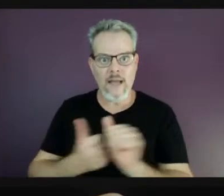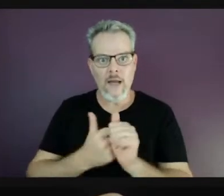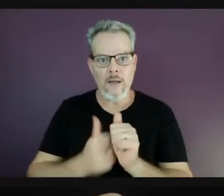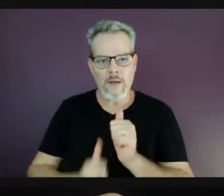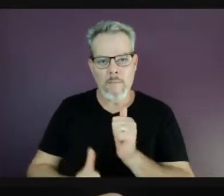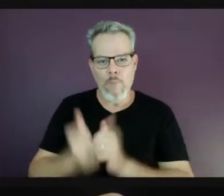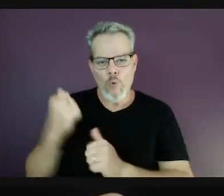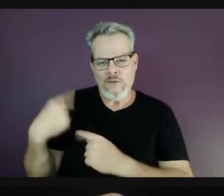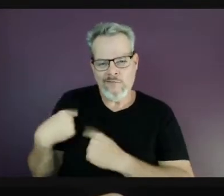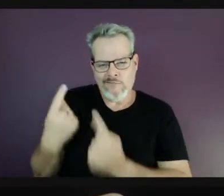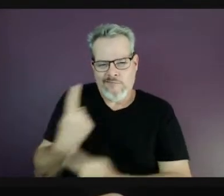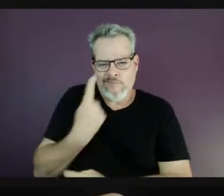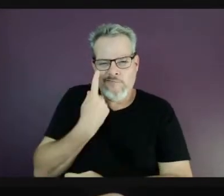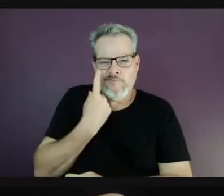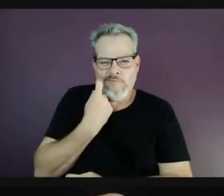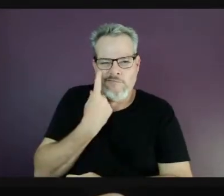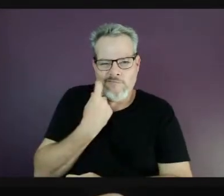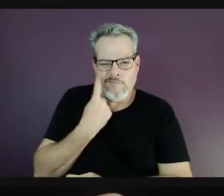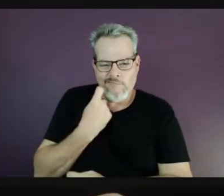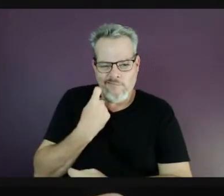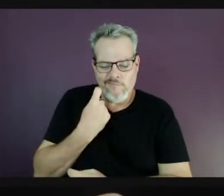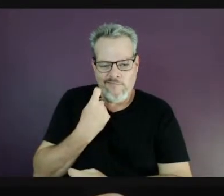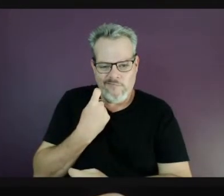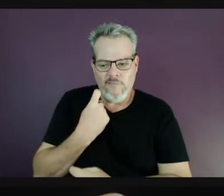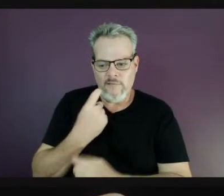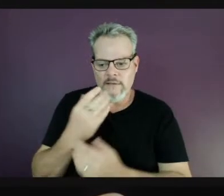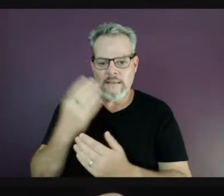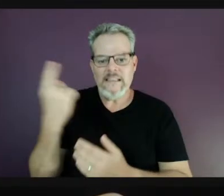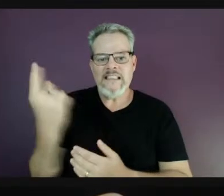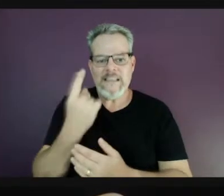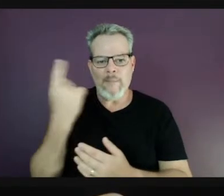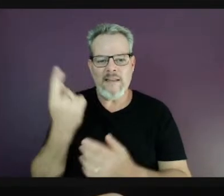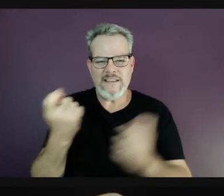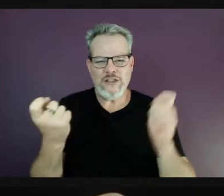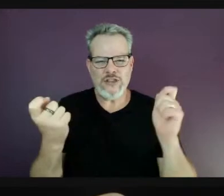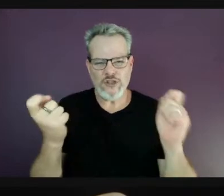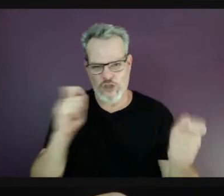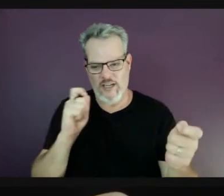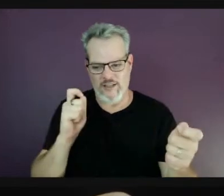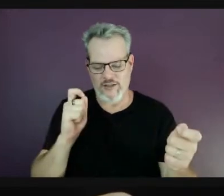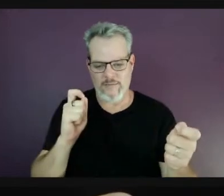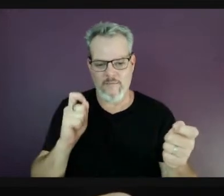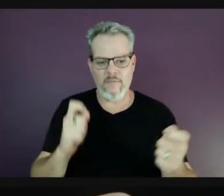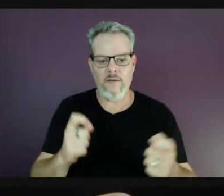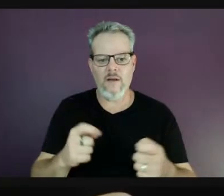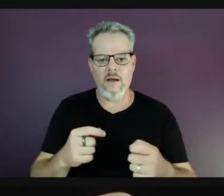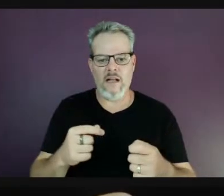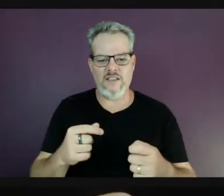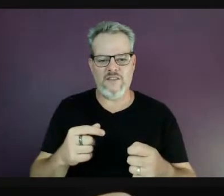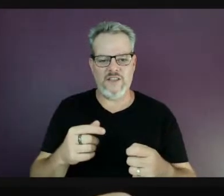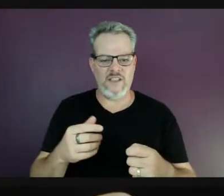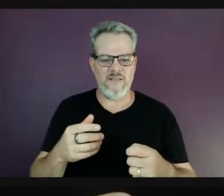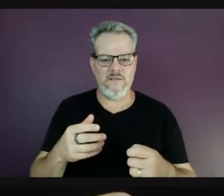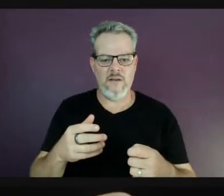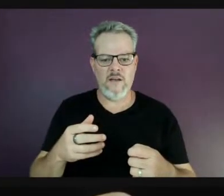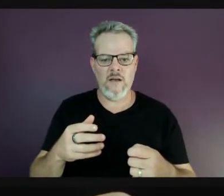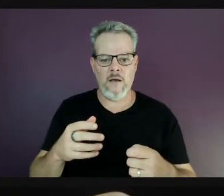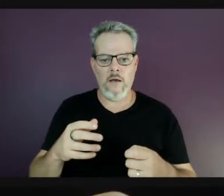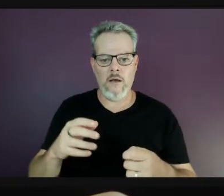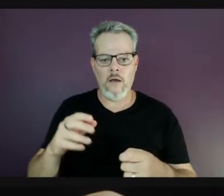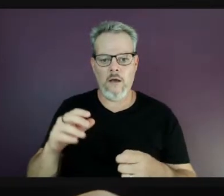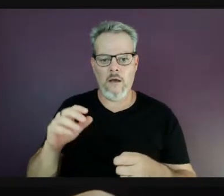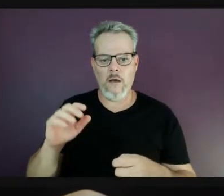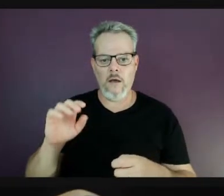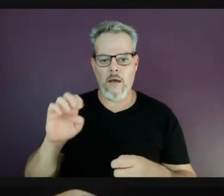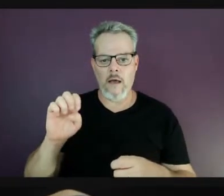one, they note something slightly more nuanced here. Episodic unrest continues in the South Summit area